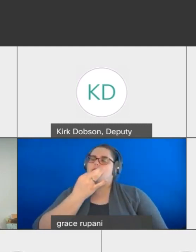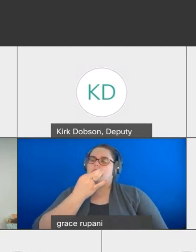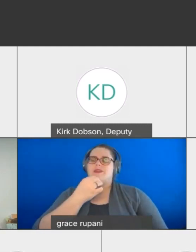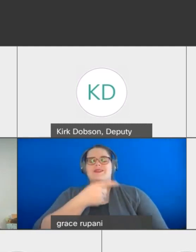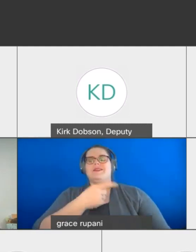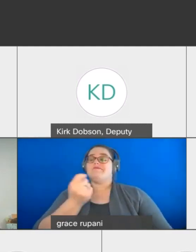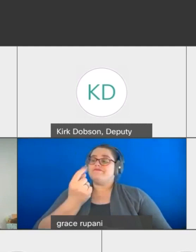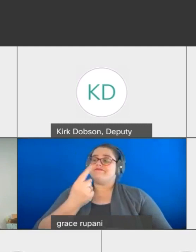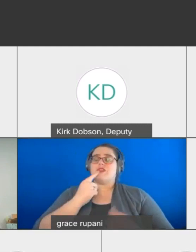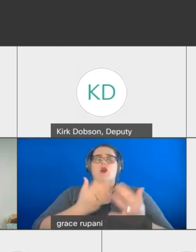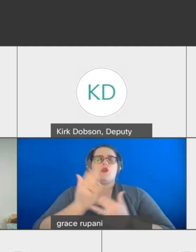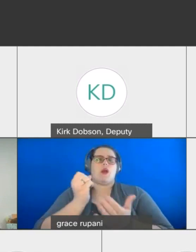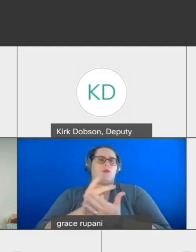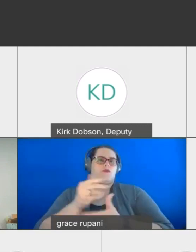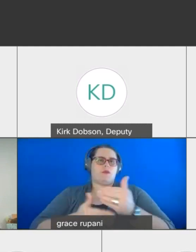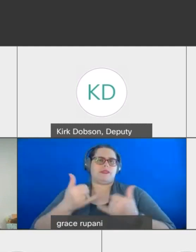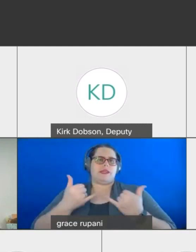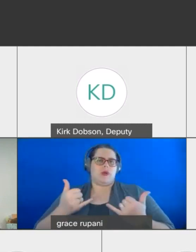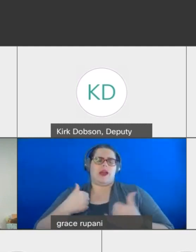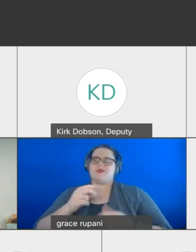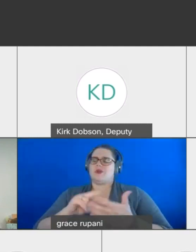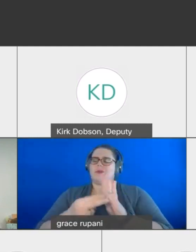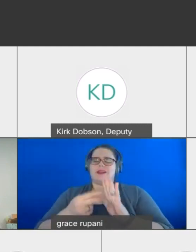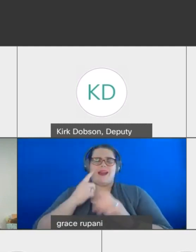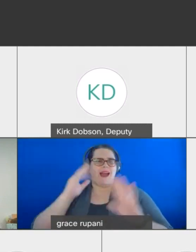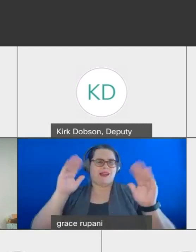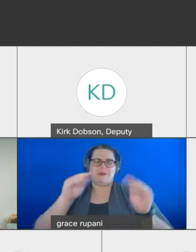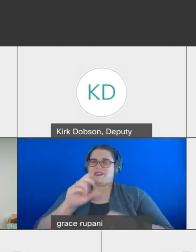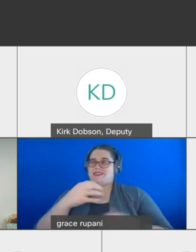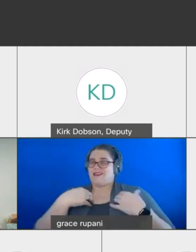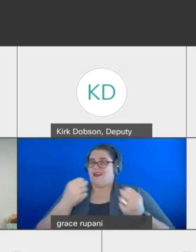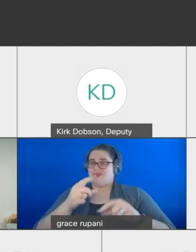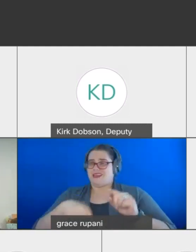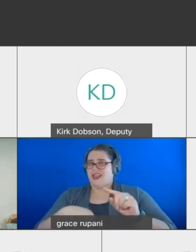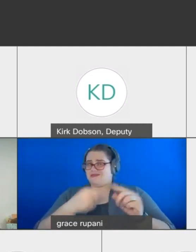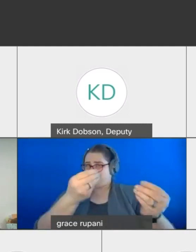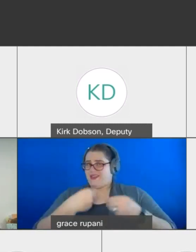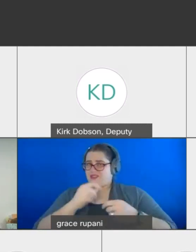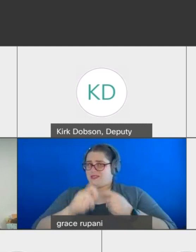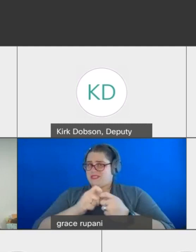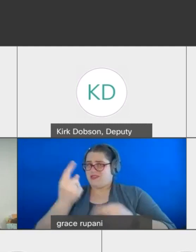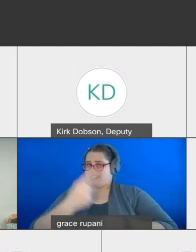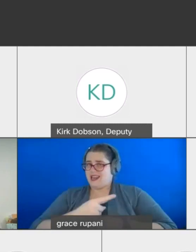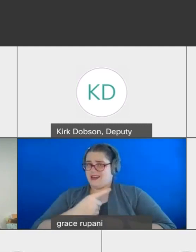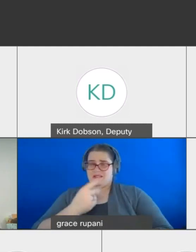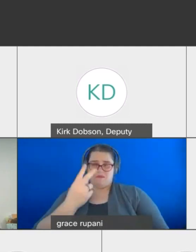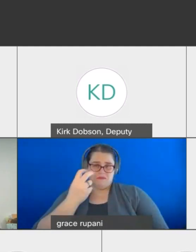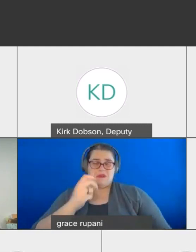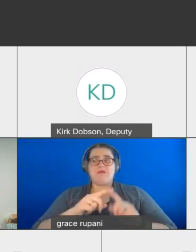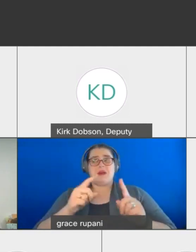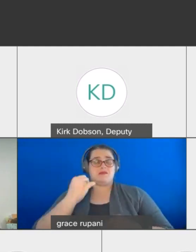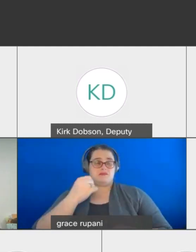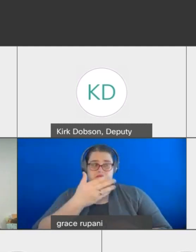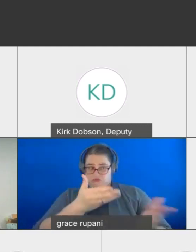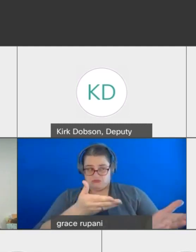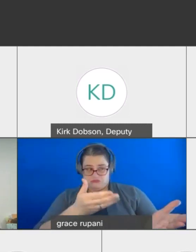don't expect that DC Health can give a specific date, but if they know of one, they